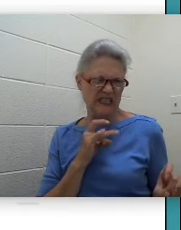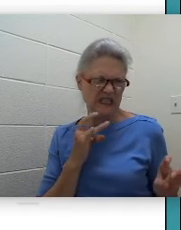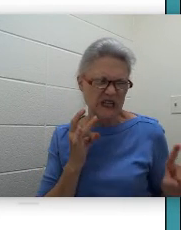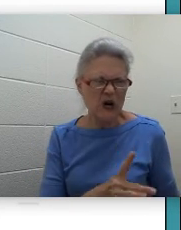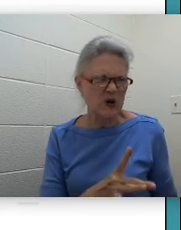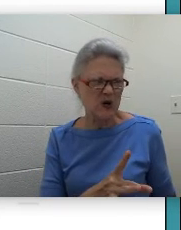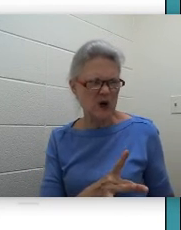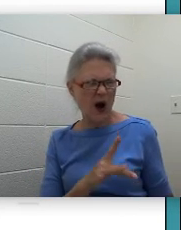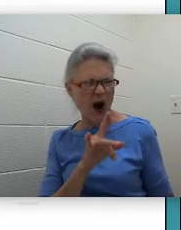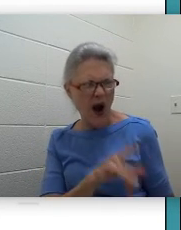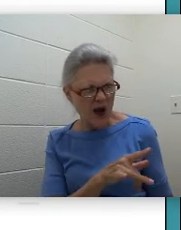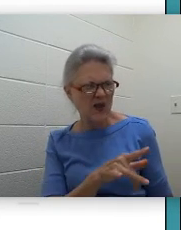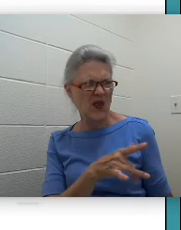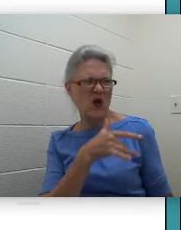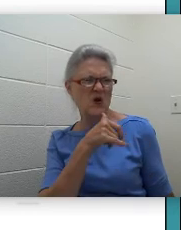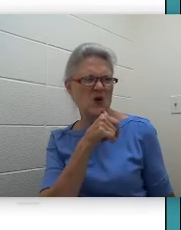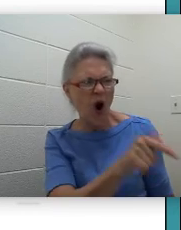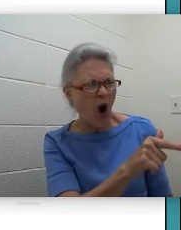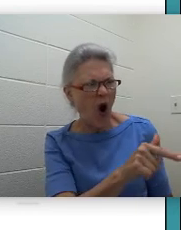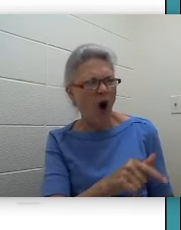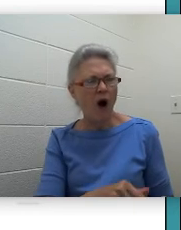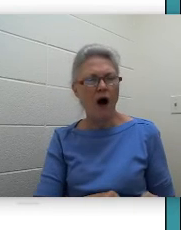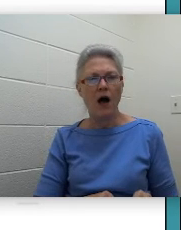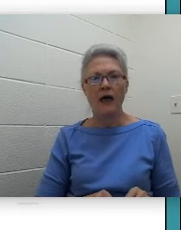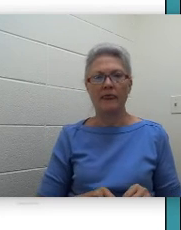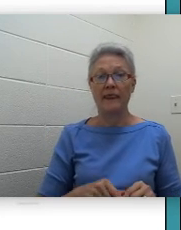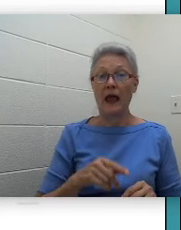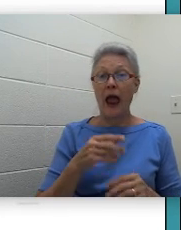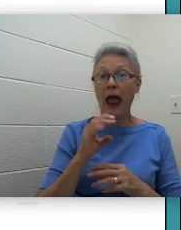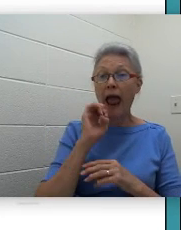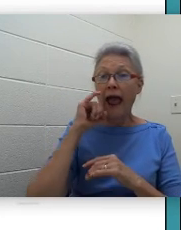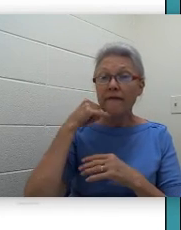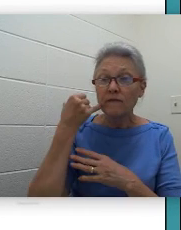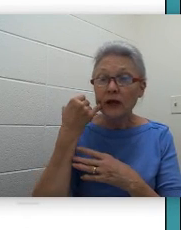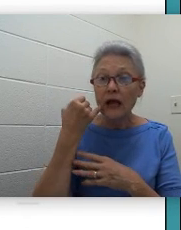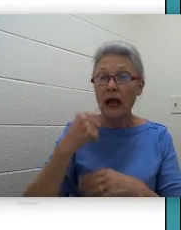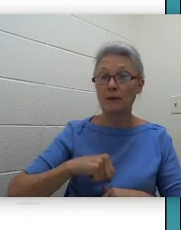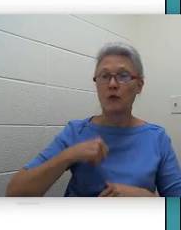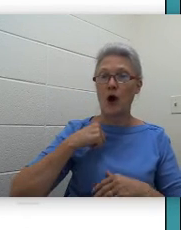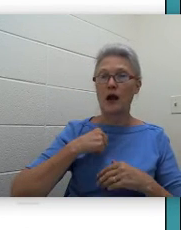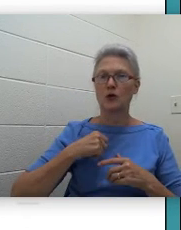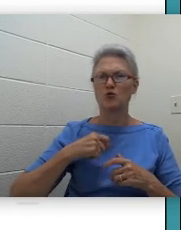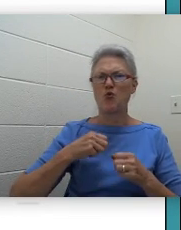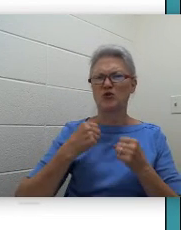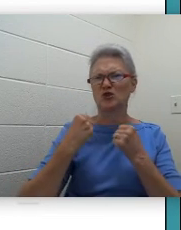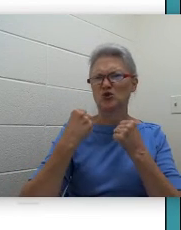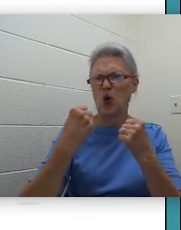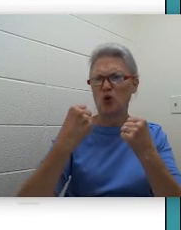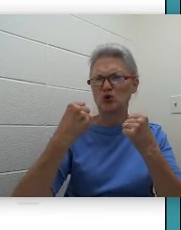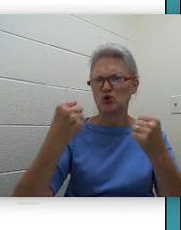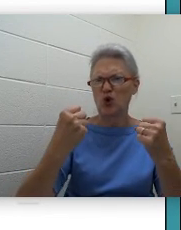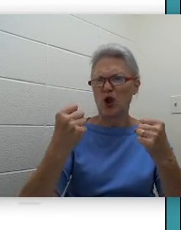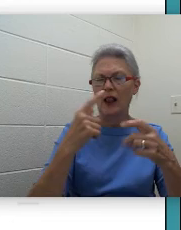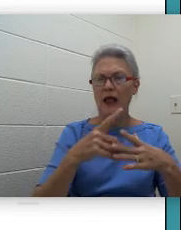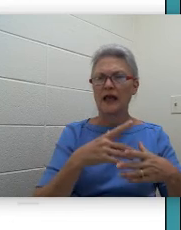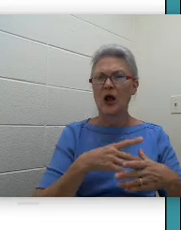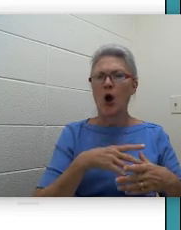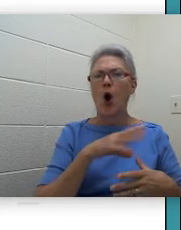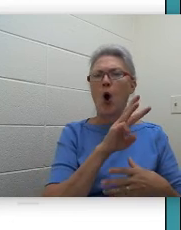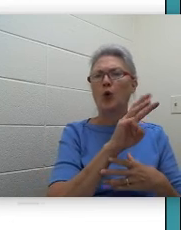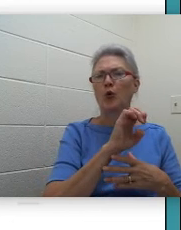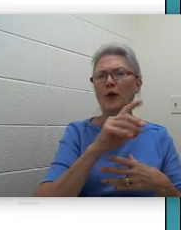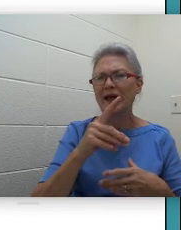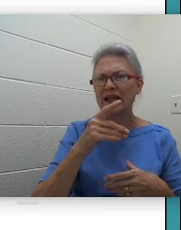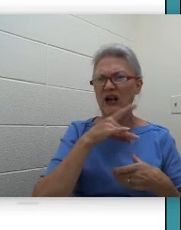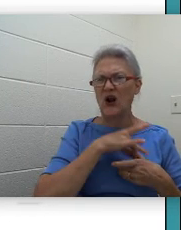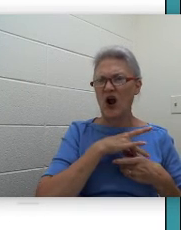was her hatred for the girl. The envy and pride grew even greater, like a weed in her heart, until